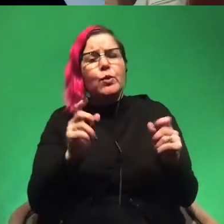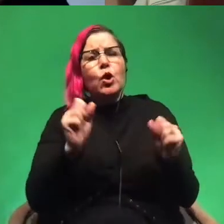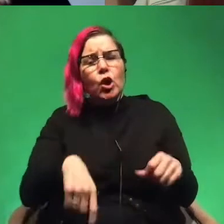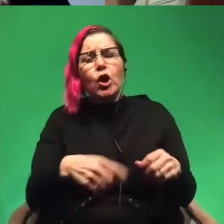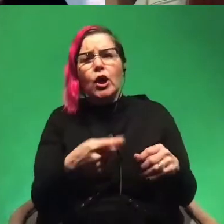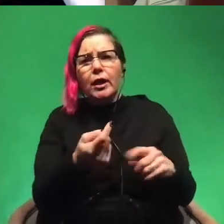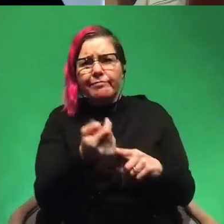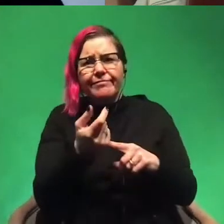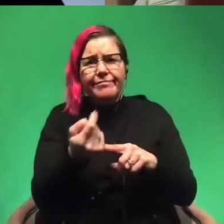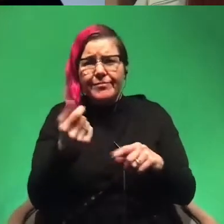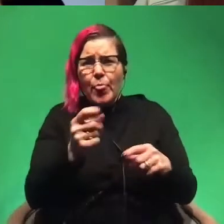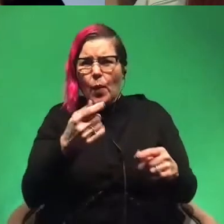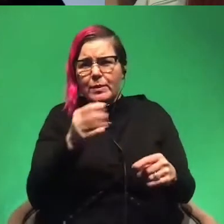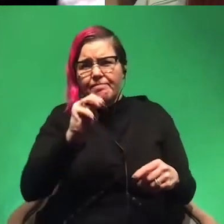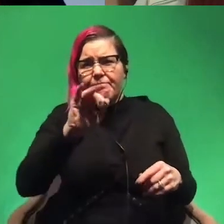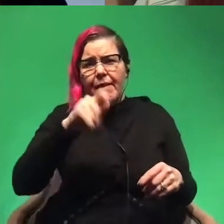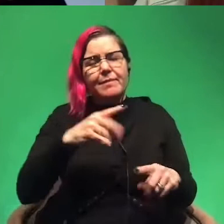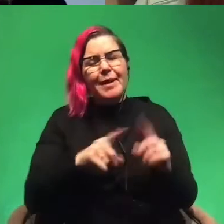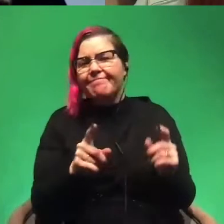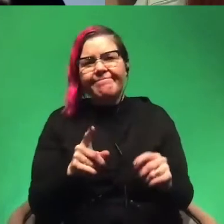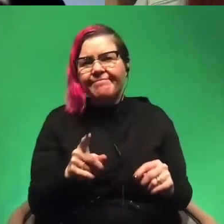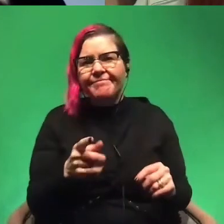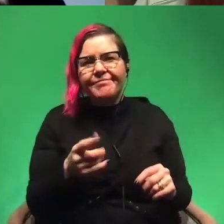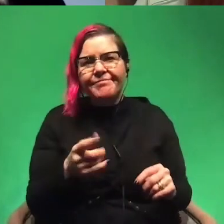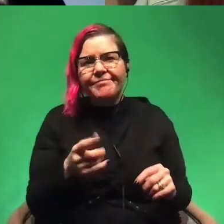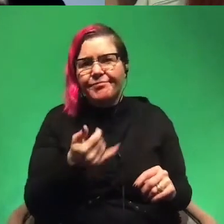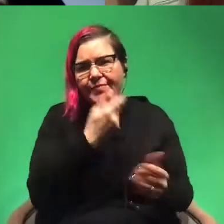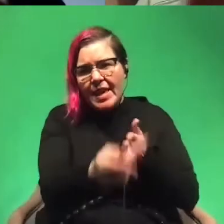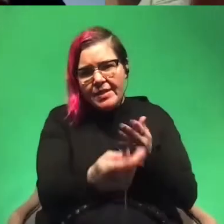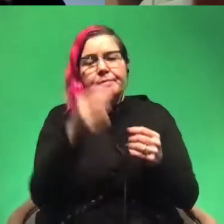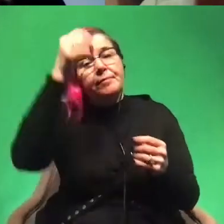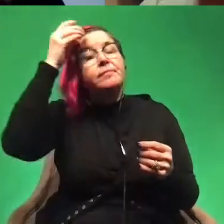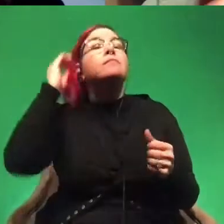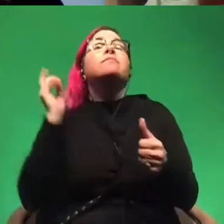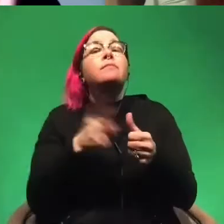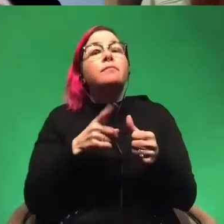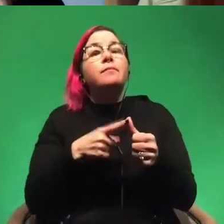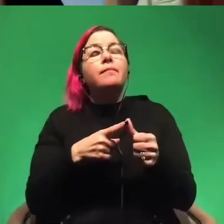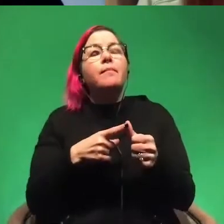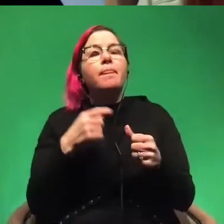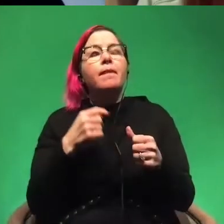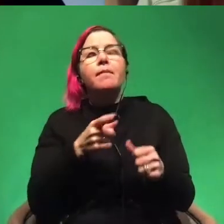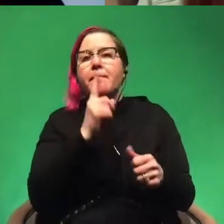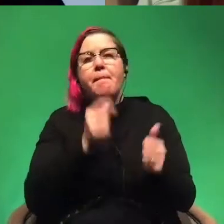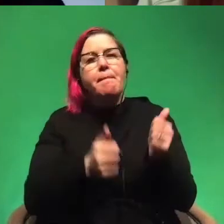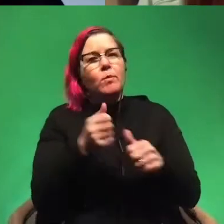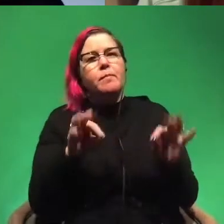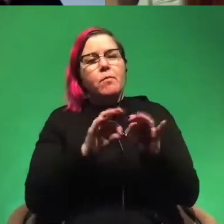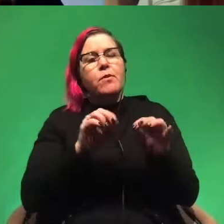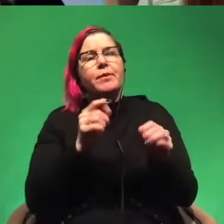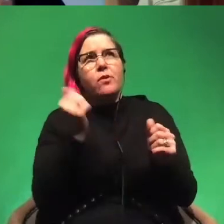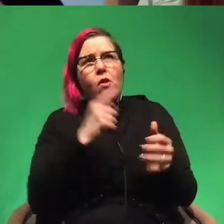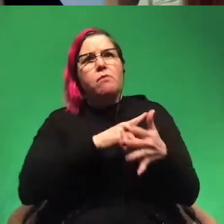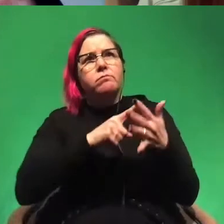but ultimately it did not. The first thing that I think is the most, well, I shouldn't say the most important because I think they're